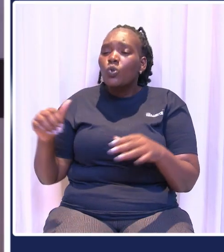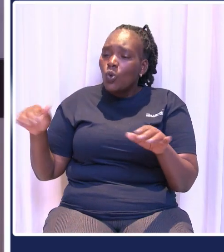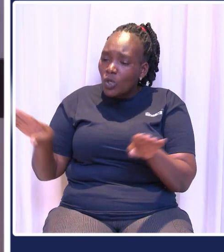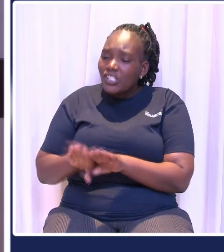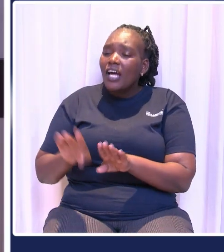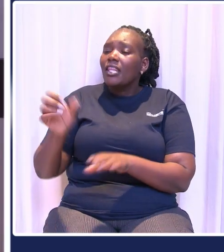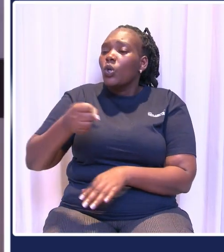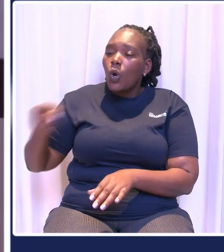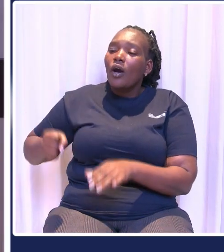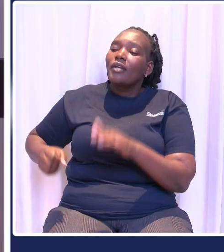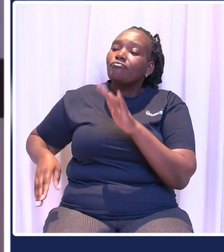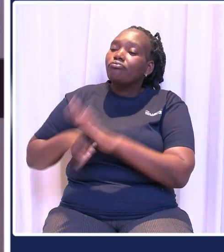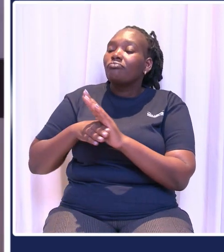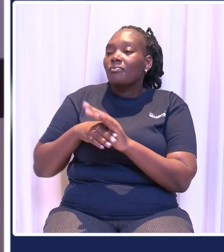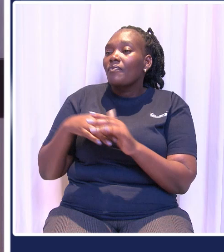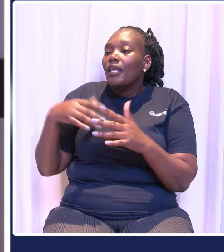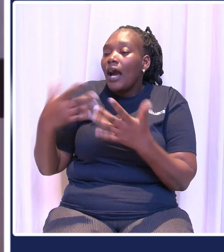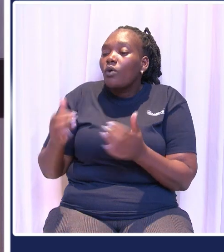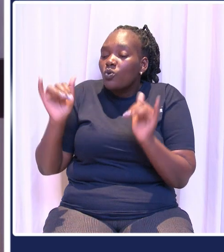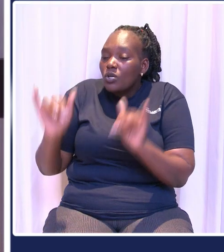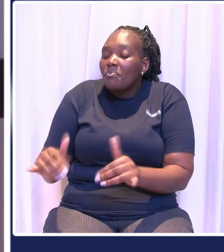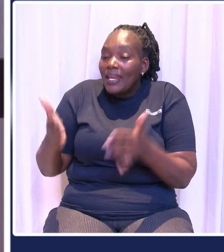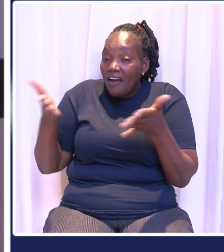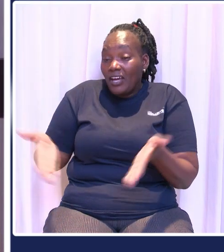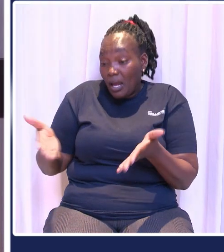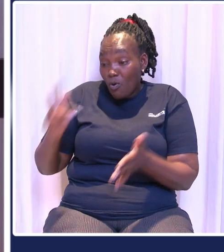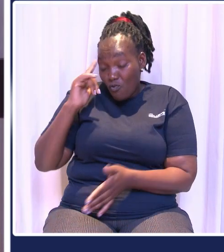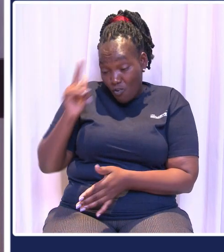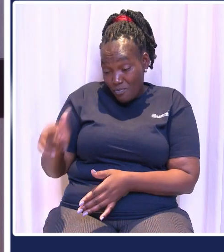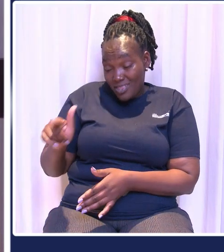away. How do you remain available? That, for me,